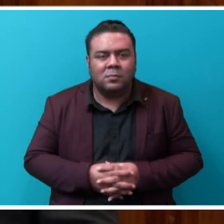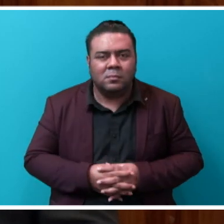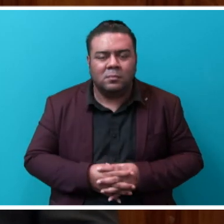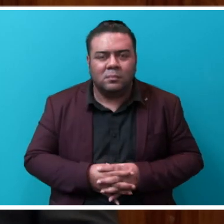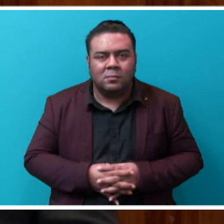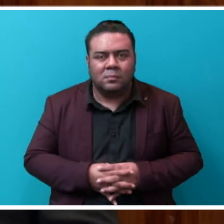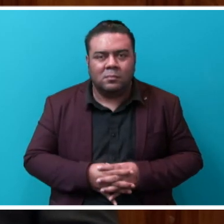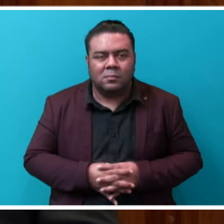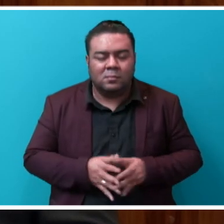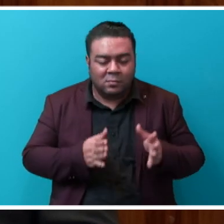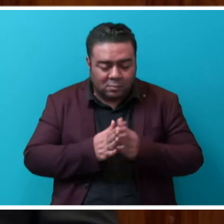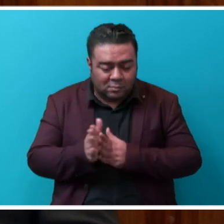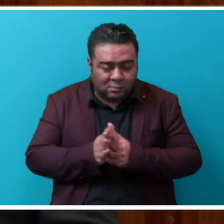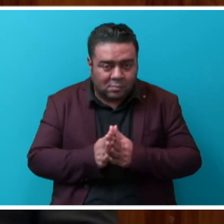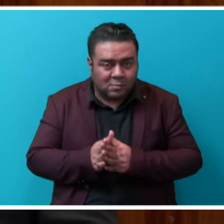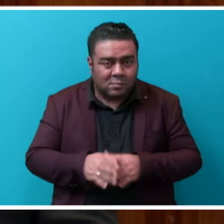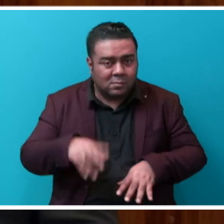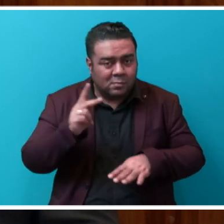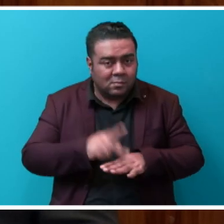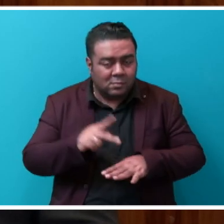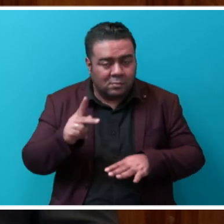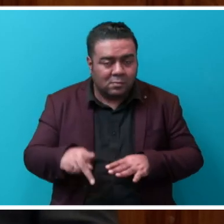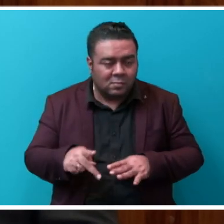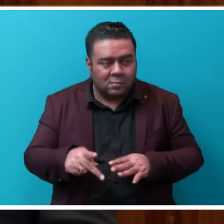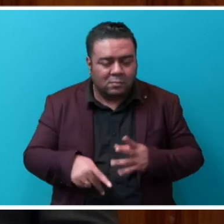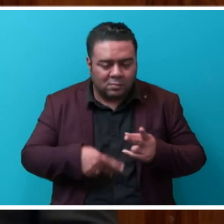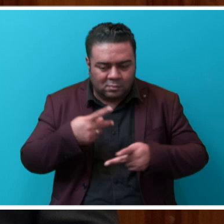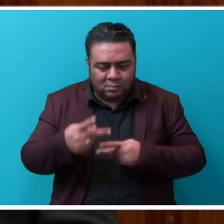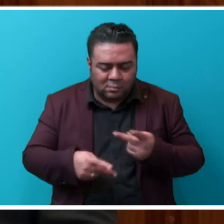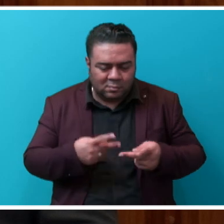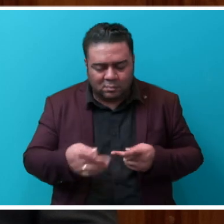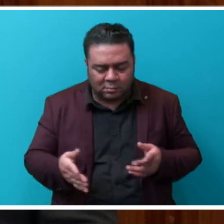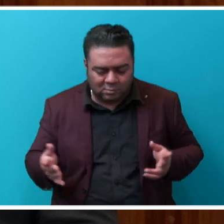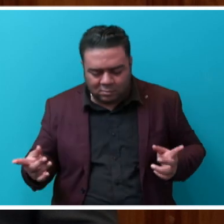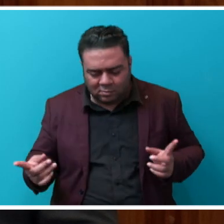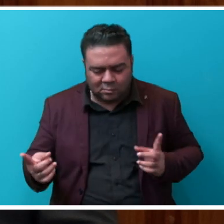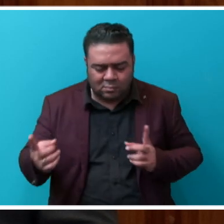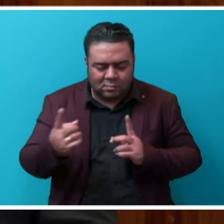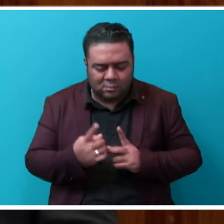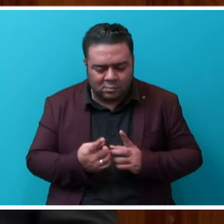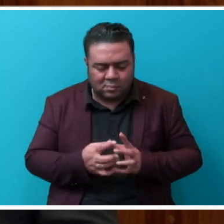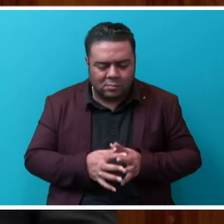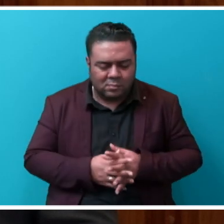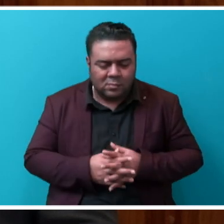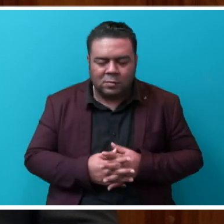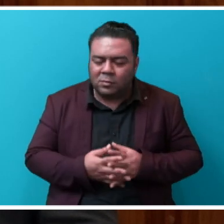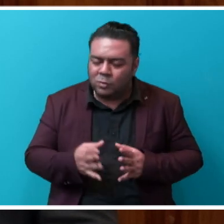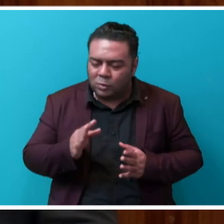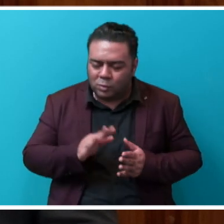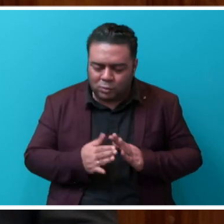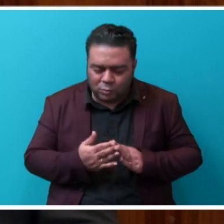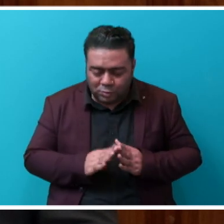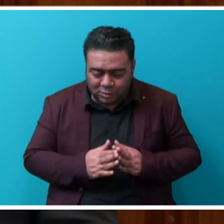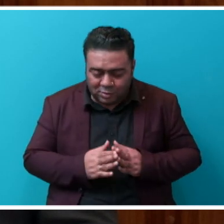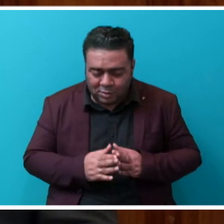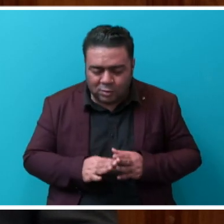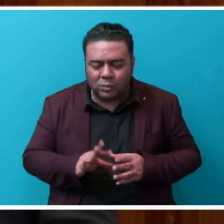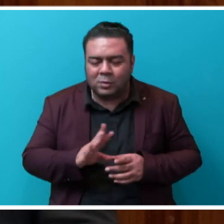the desire for passport processing to be brought closer to the community is something which came up